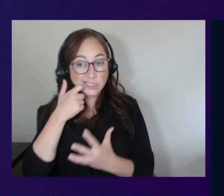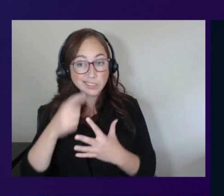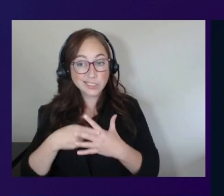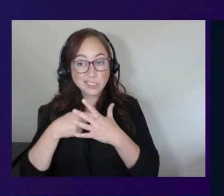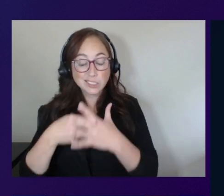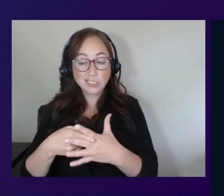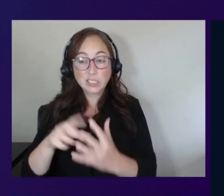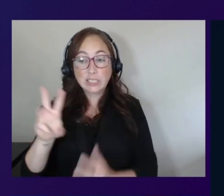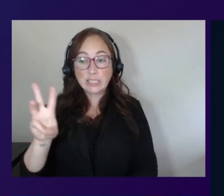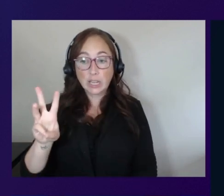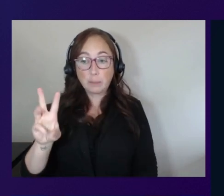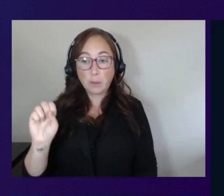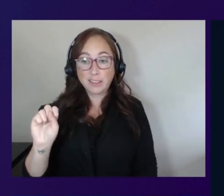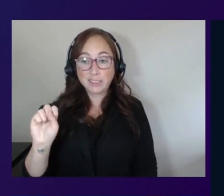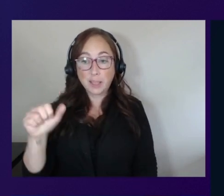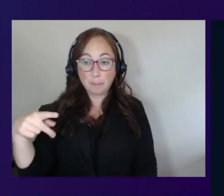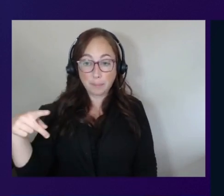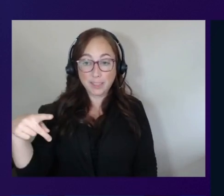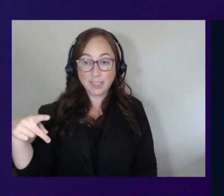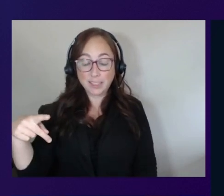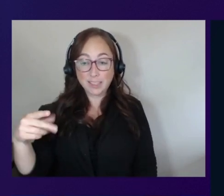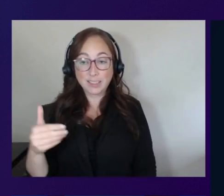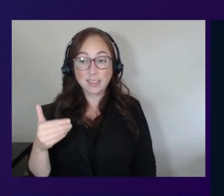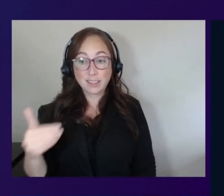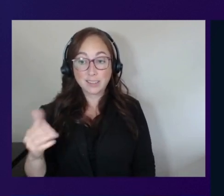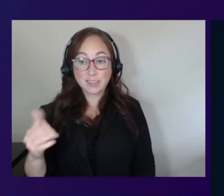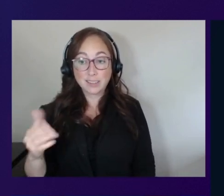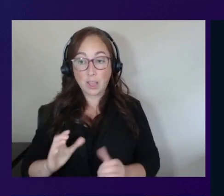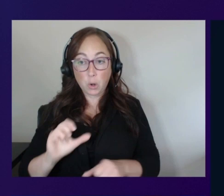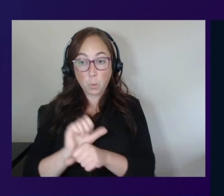WSP Linux client for workspaces